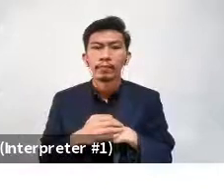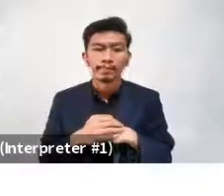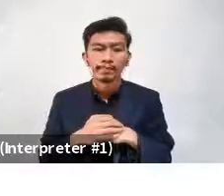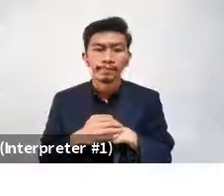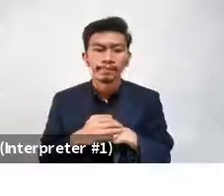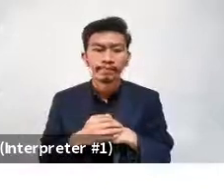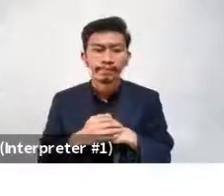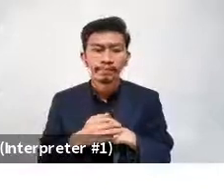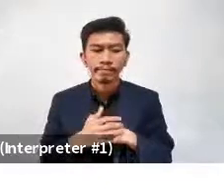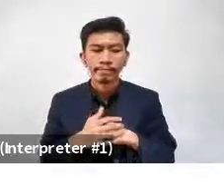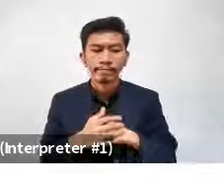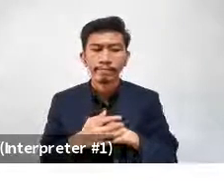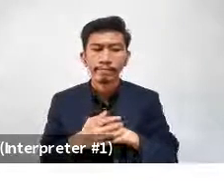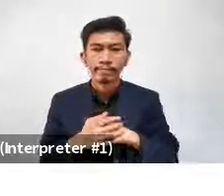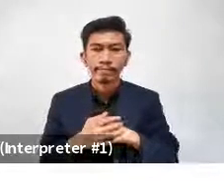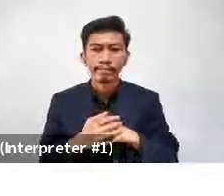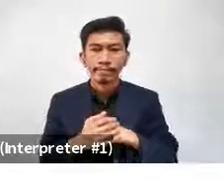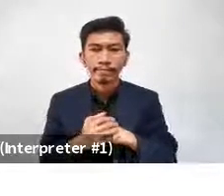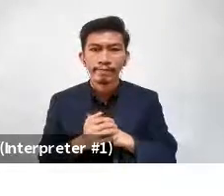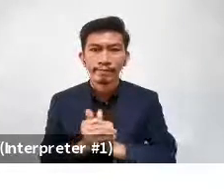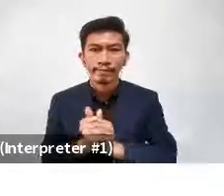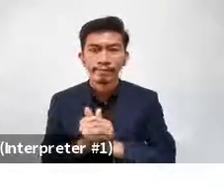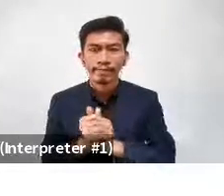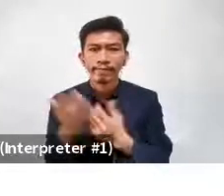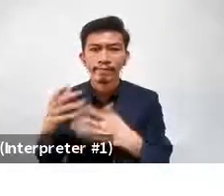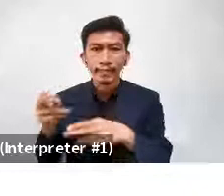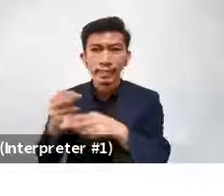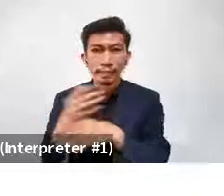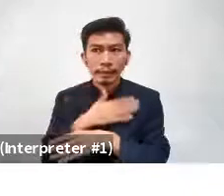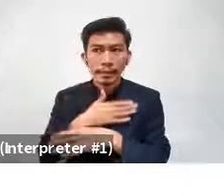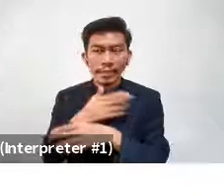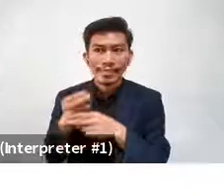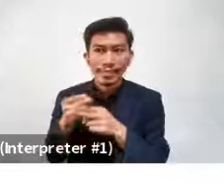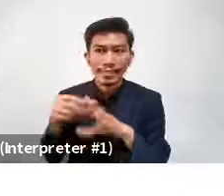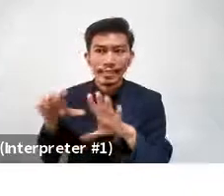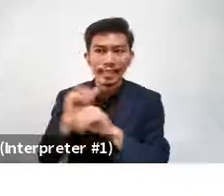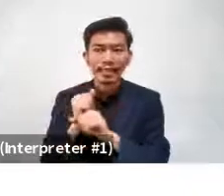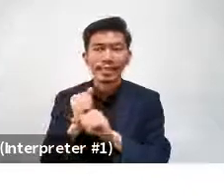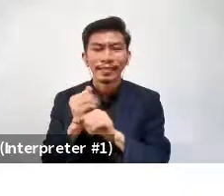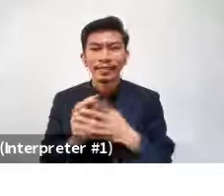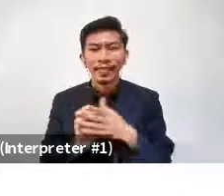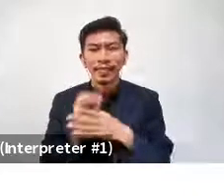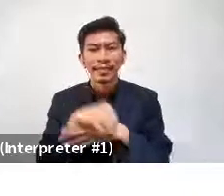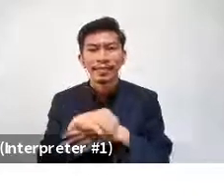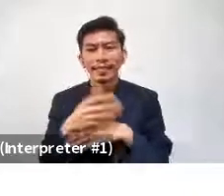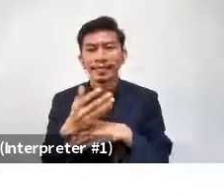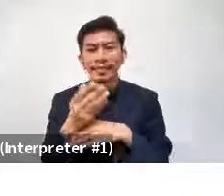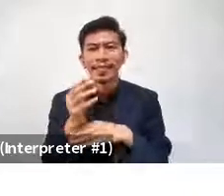hi, sorry. Could you wrap up? We are over by a couple of minutes already. Thank you. Okay, I'll give like maybe 3 minutes.